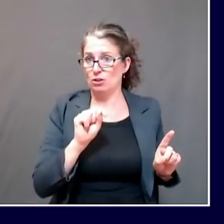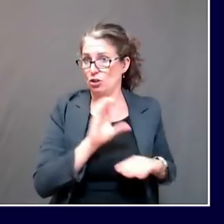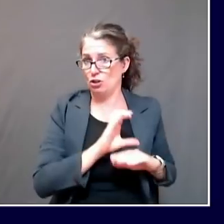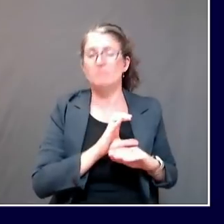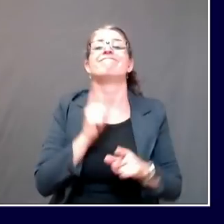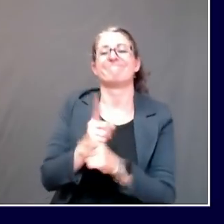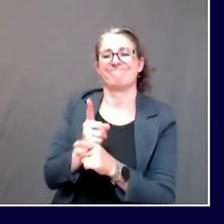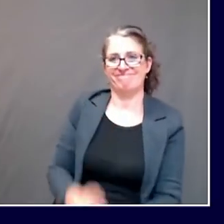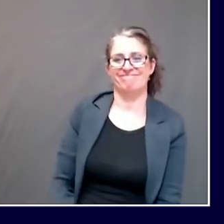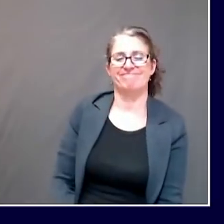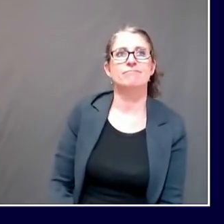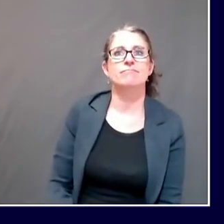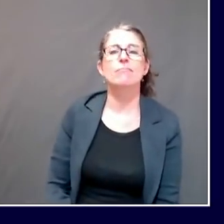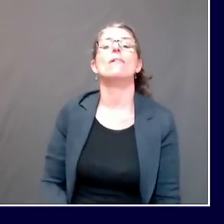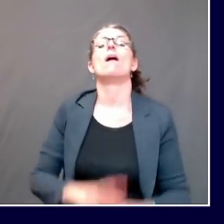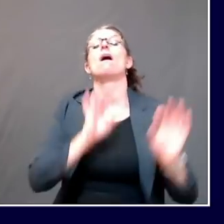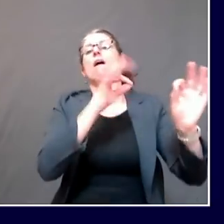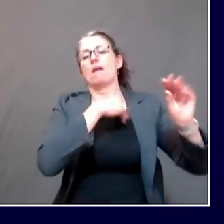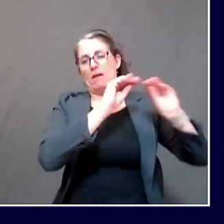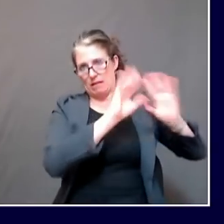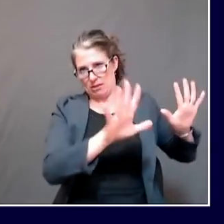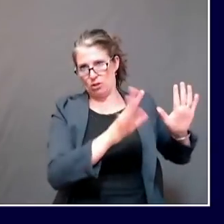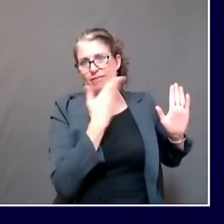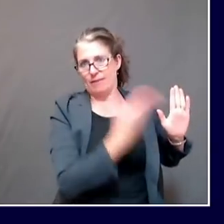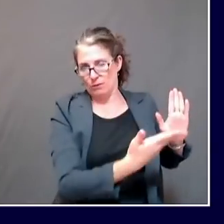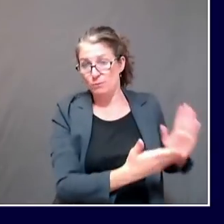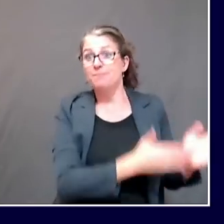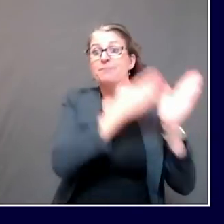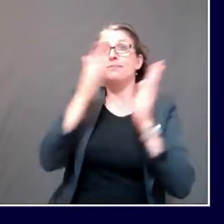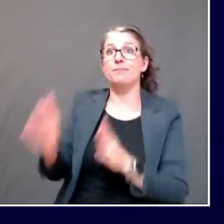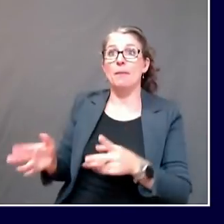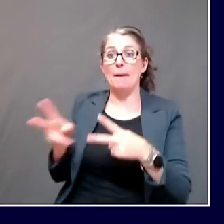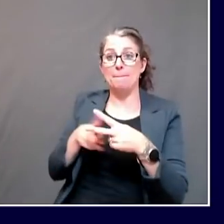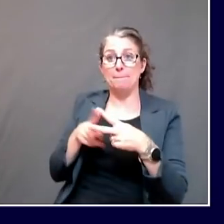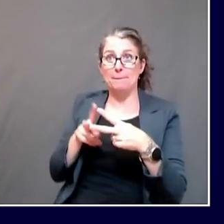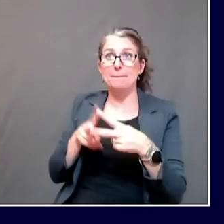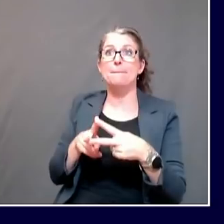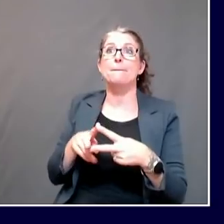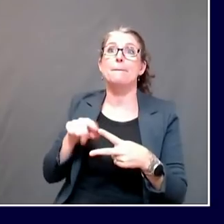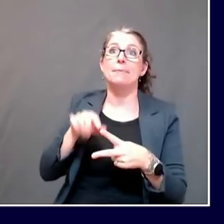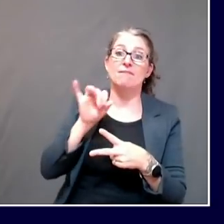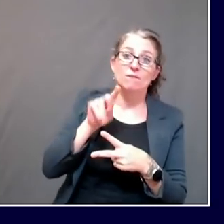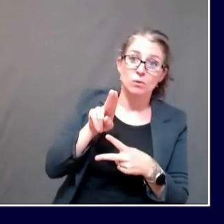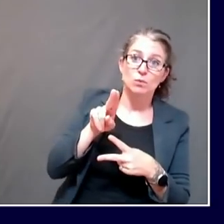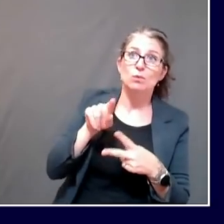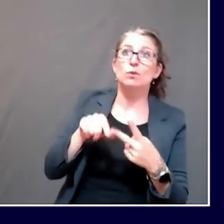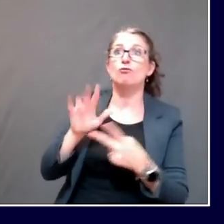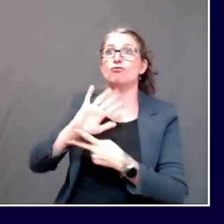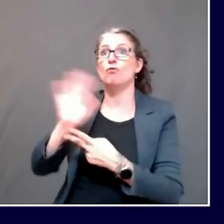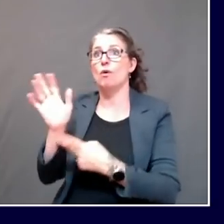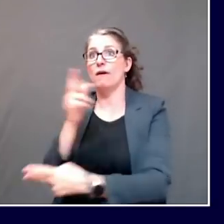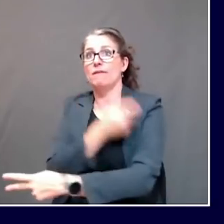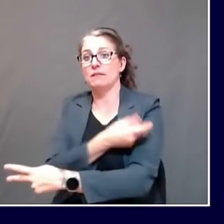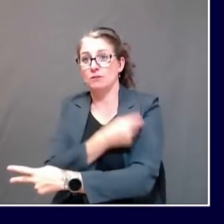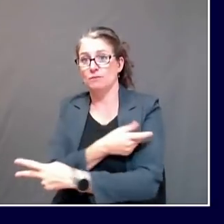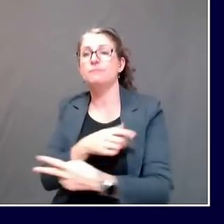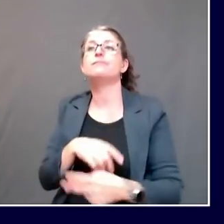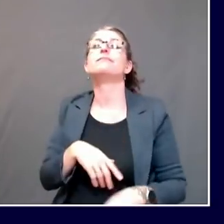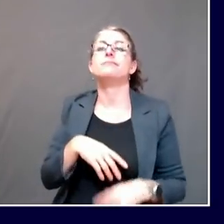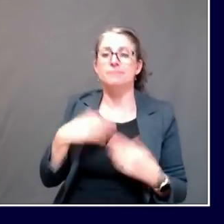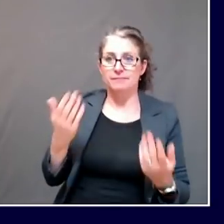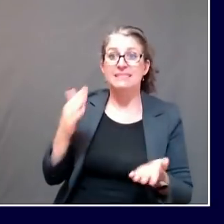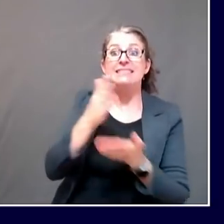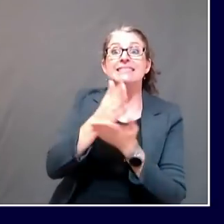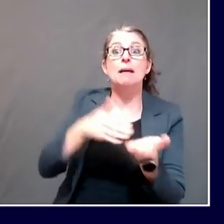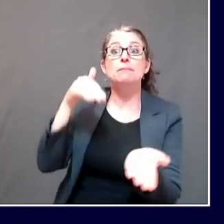encouraging people to wait until a little bit later in the fall before getting the flu shot because it wears off at the other end of the season if you get it too early.